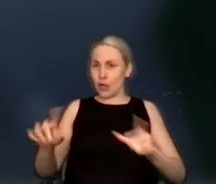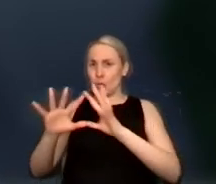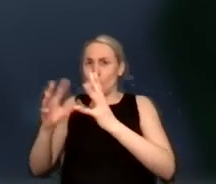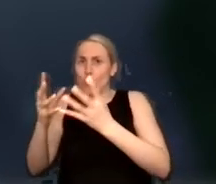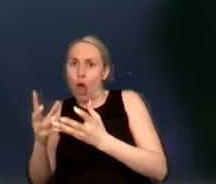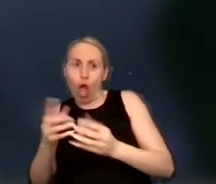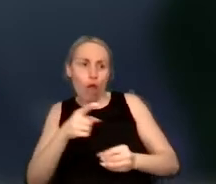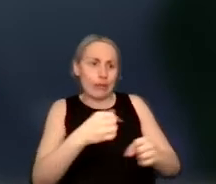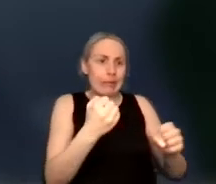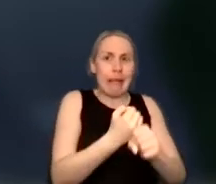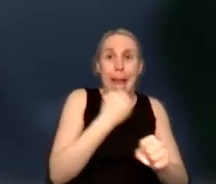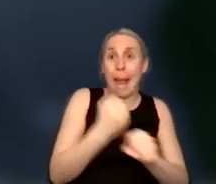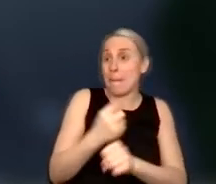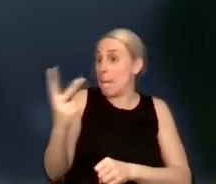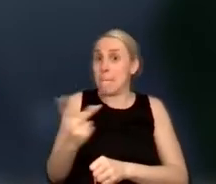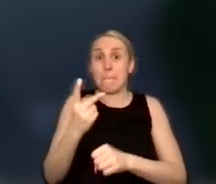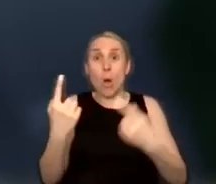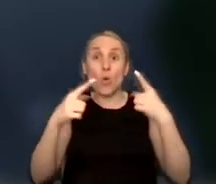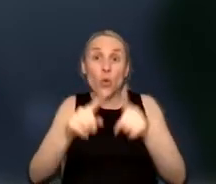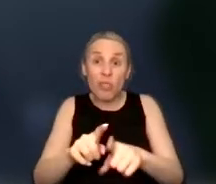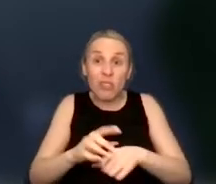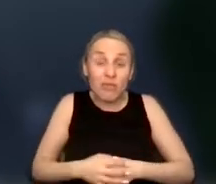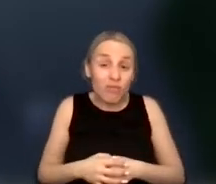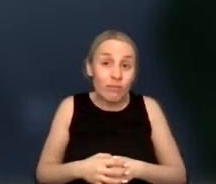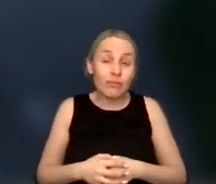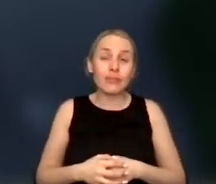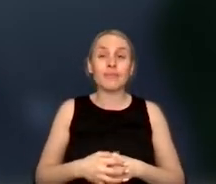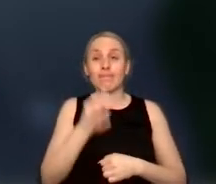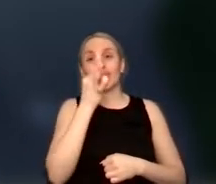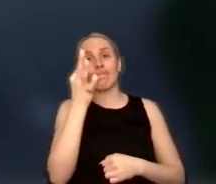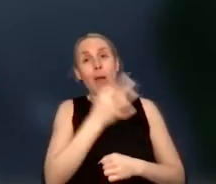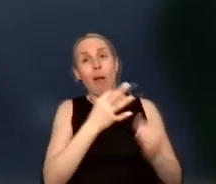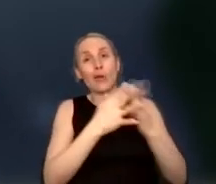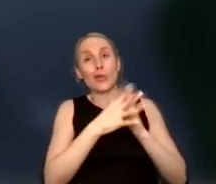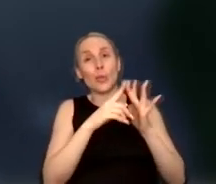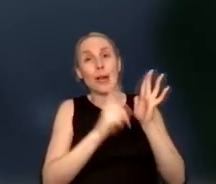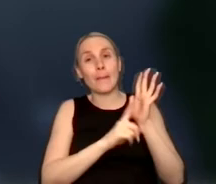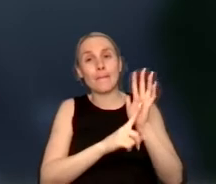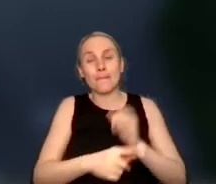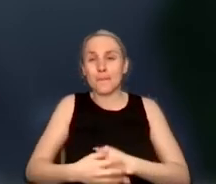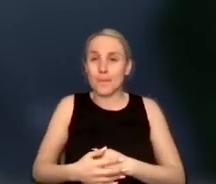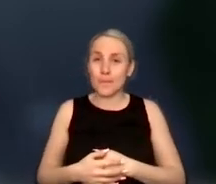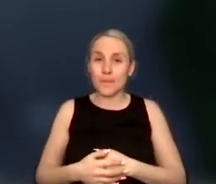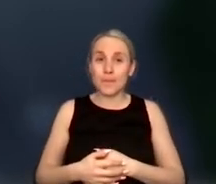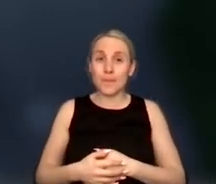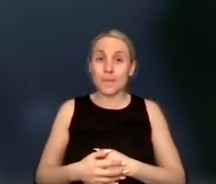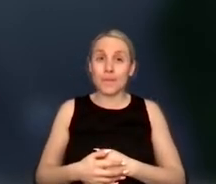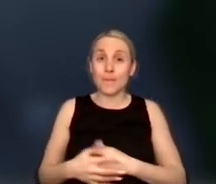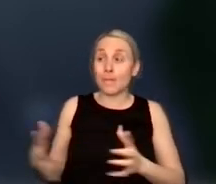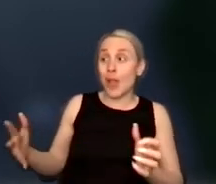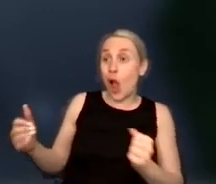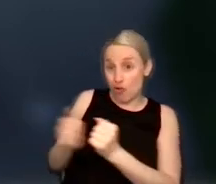it be those things at once? It's really hard. I think for me at least, what makes this a game, while I agree that it's also those